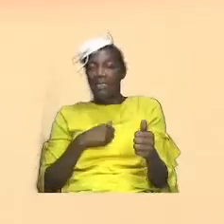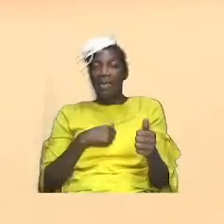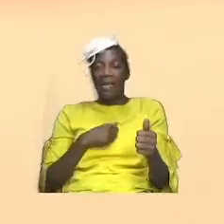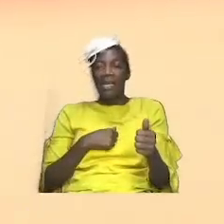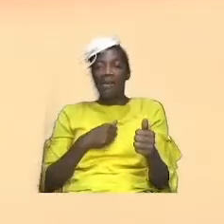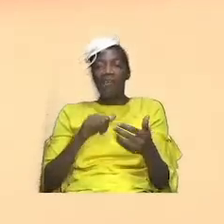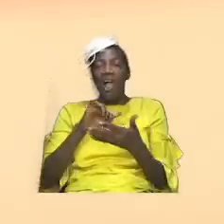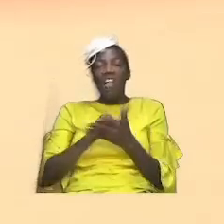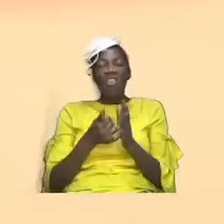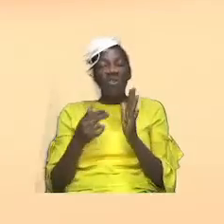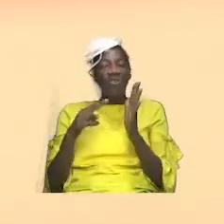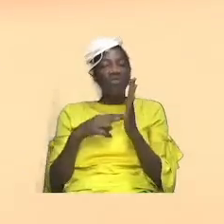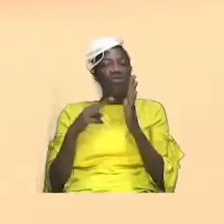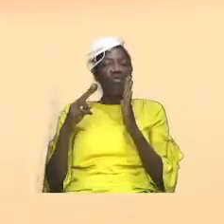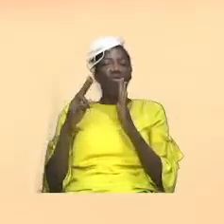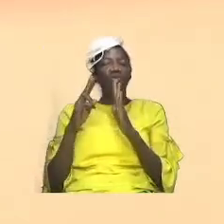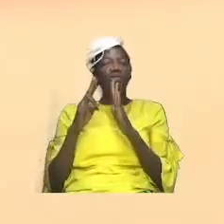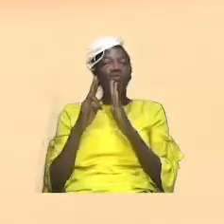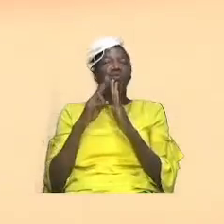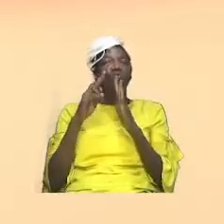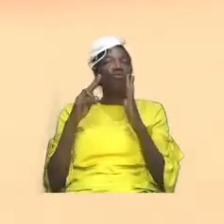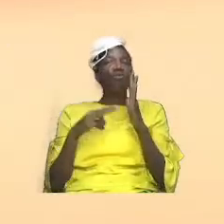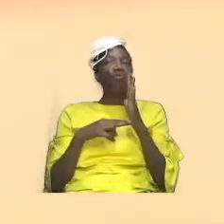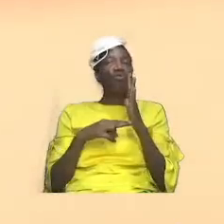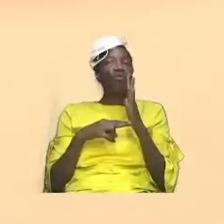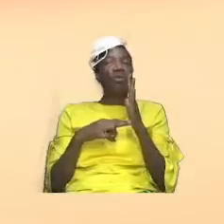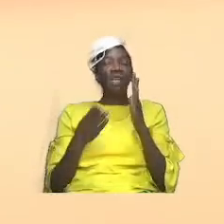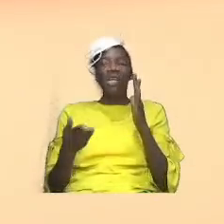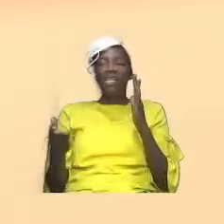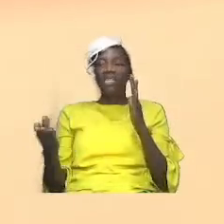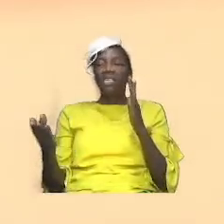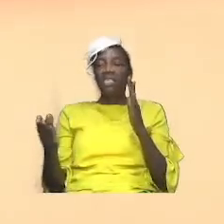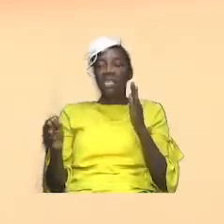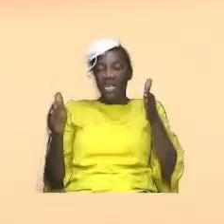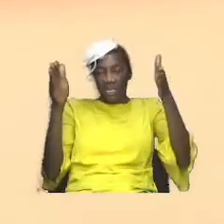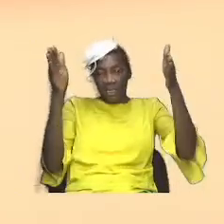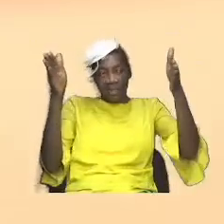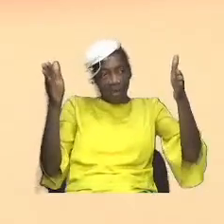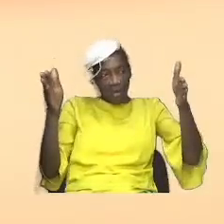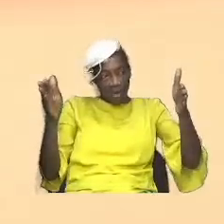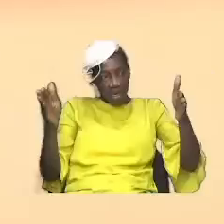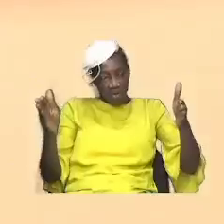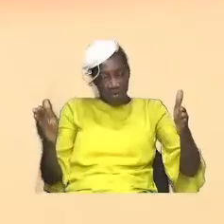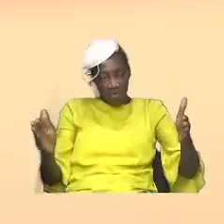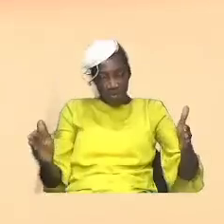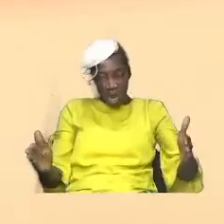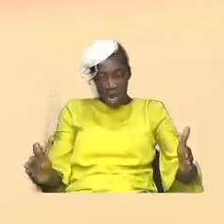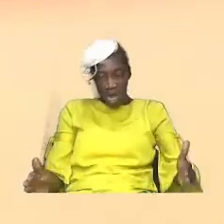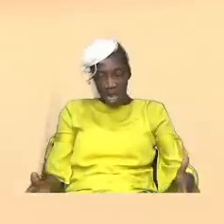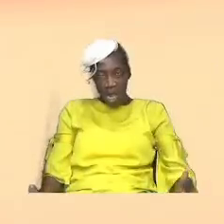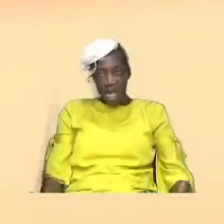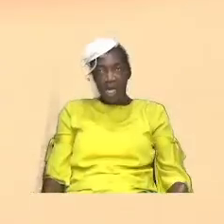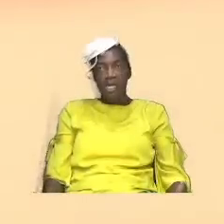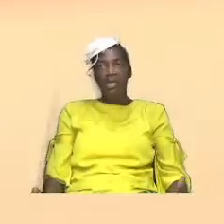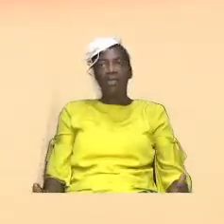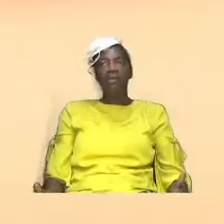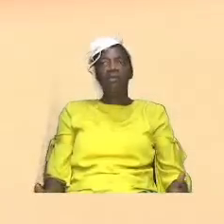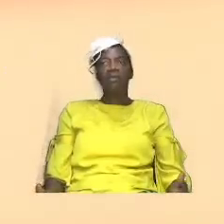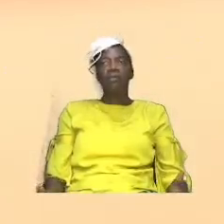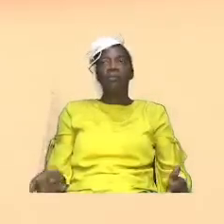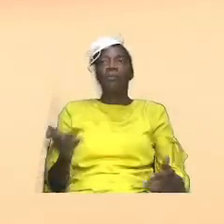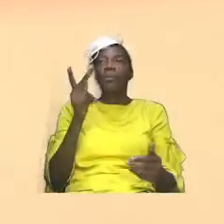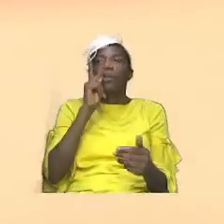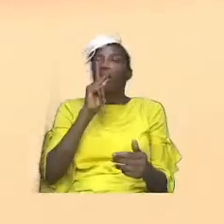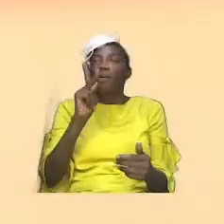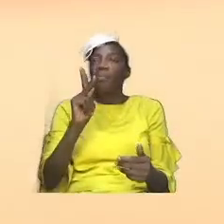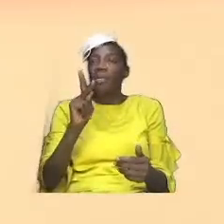rules. Those are the things that are going to be the rails. And we have to be very careful,